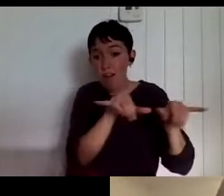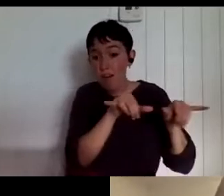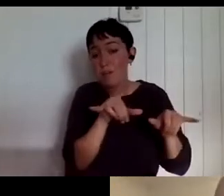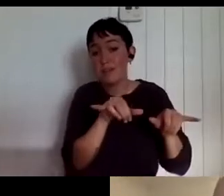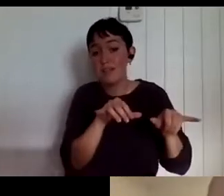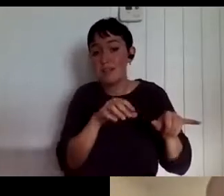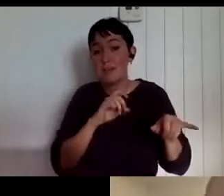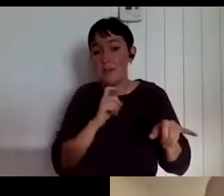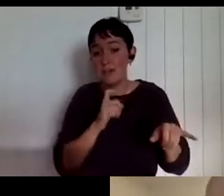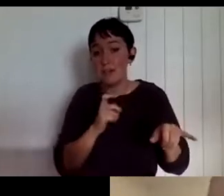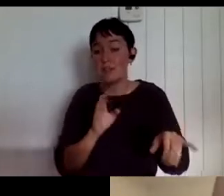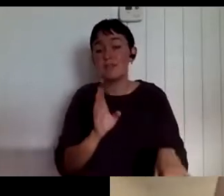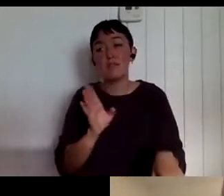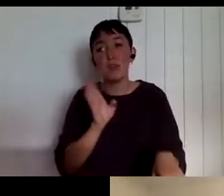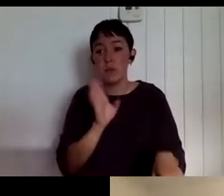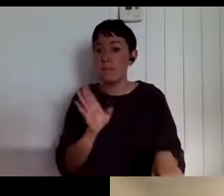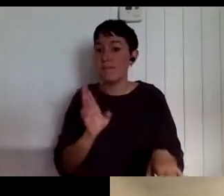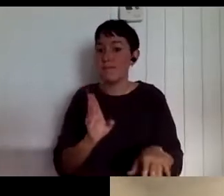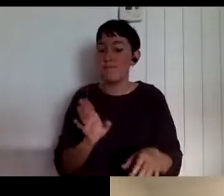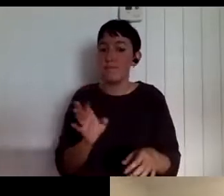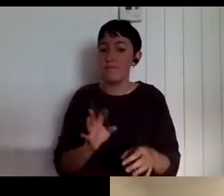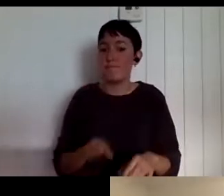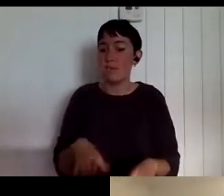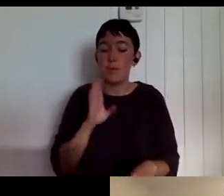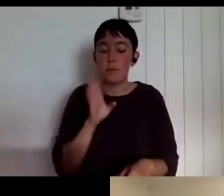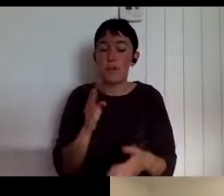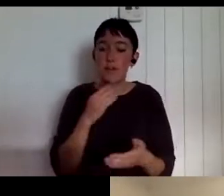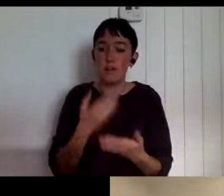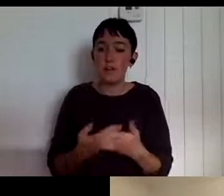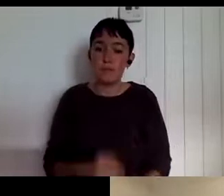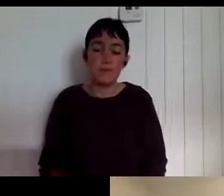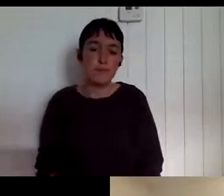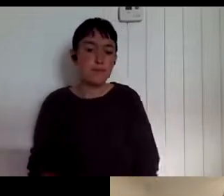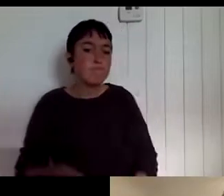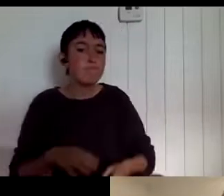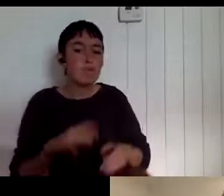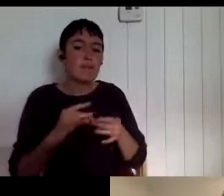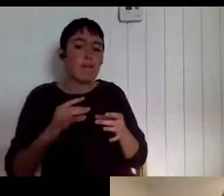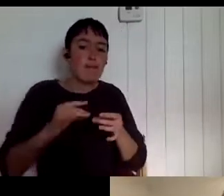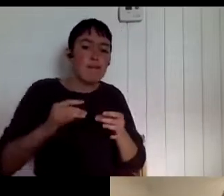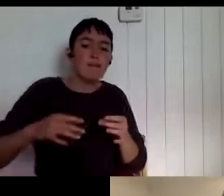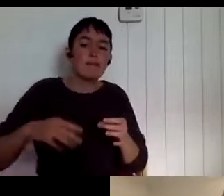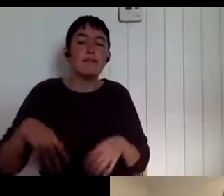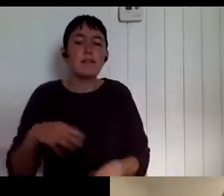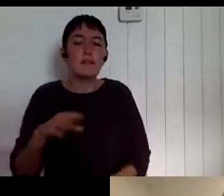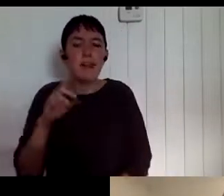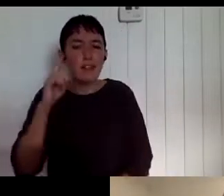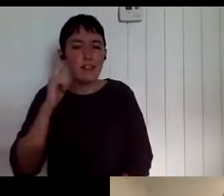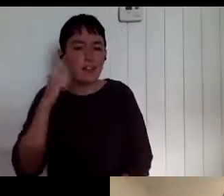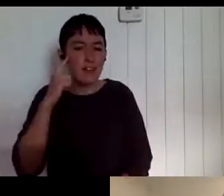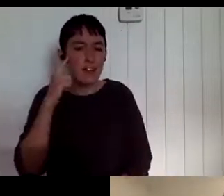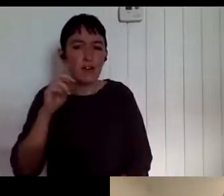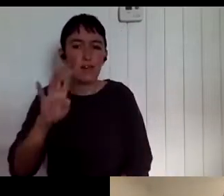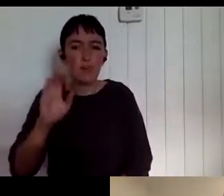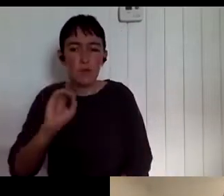and that's very valuable. And a quick note on that. So I think it's about like 40 to 49% of the cost of